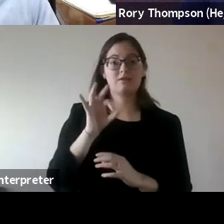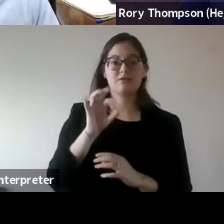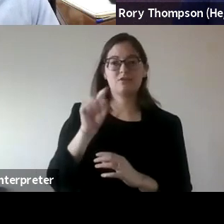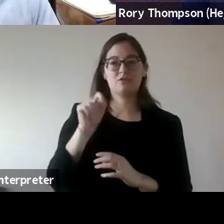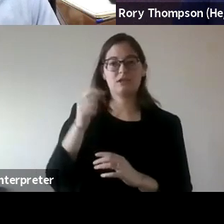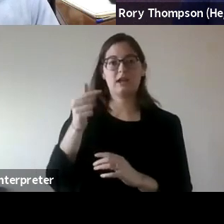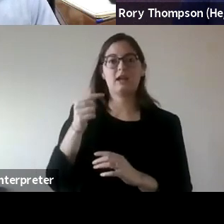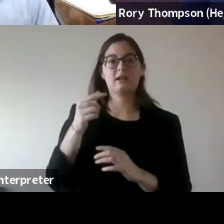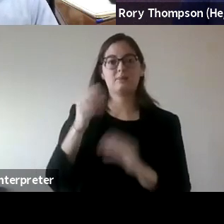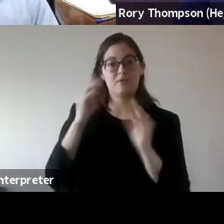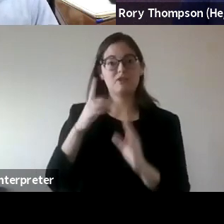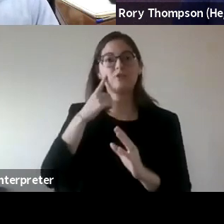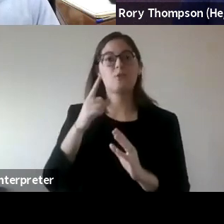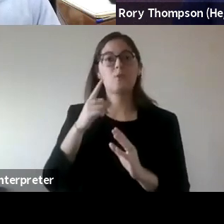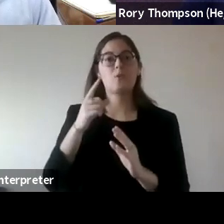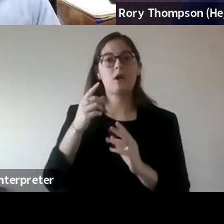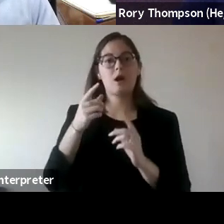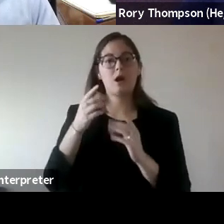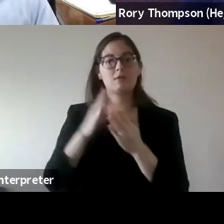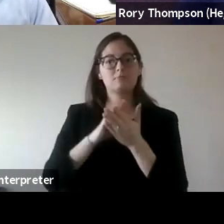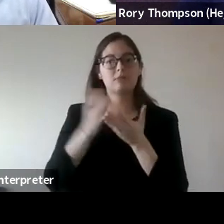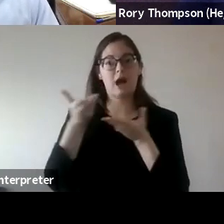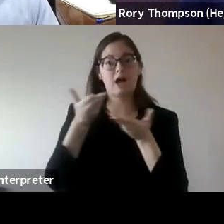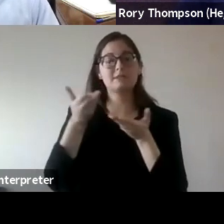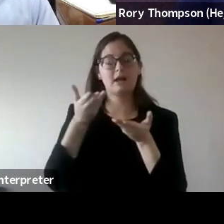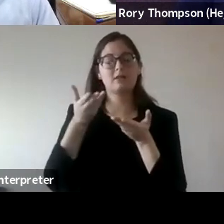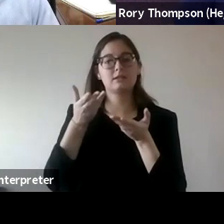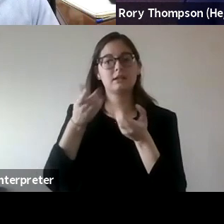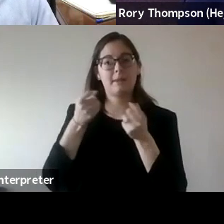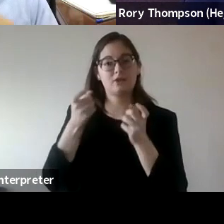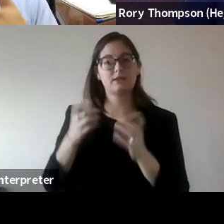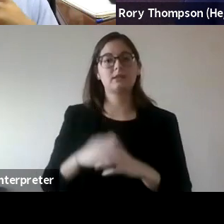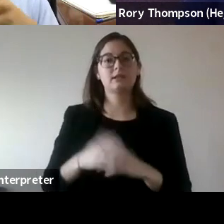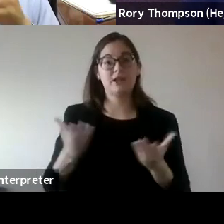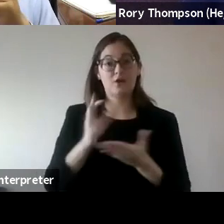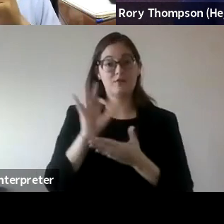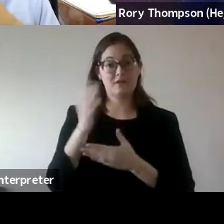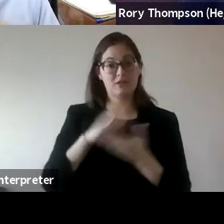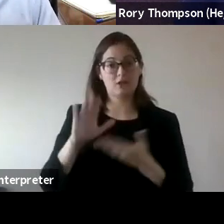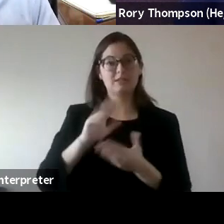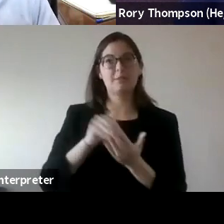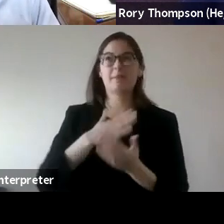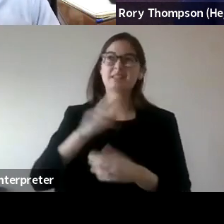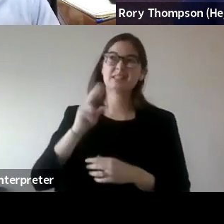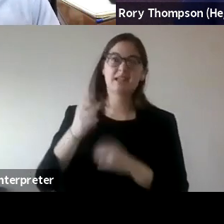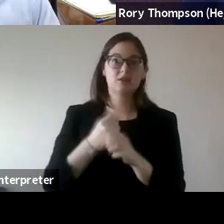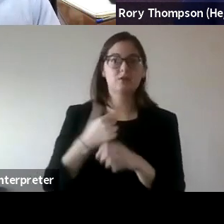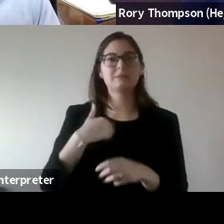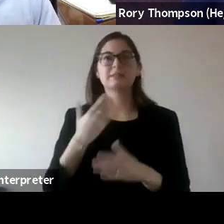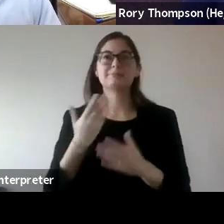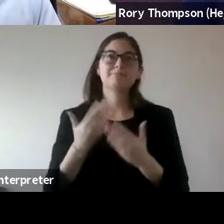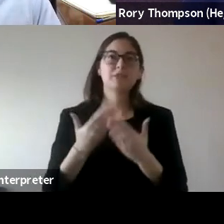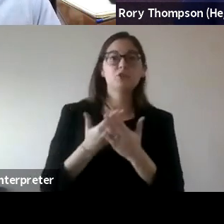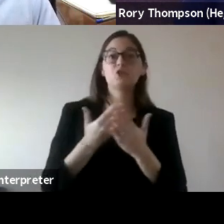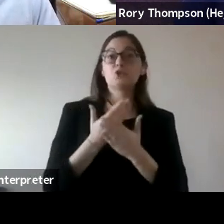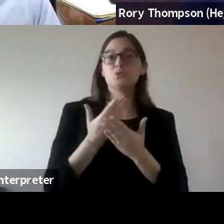and tourism management here at Flagler College. I am in the middle of my second year, so I'm still relatively new to Flagler College,